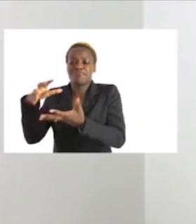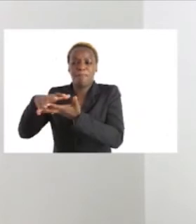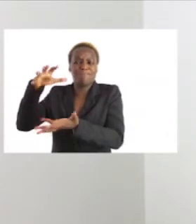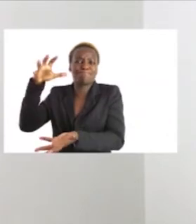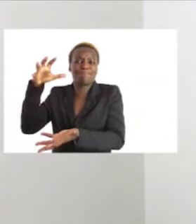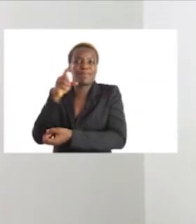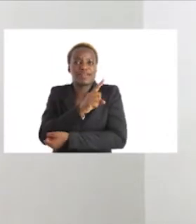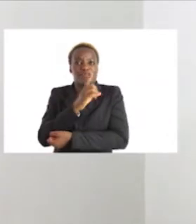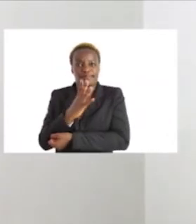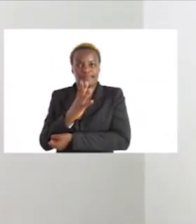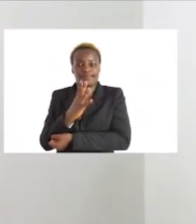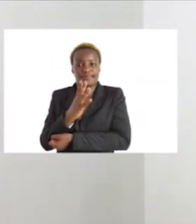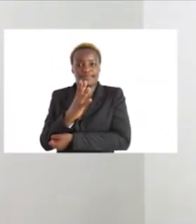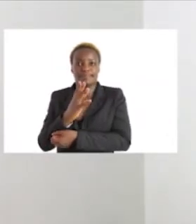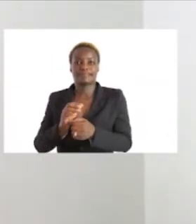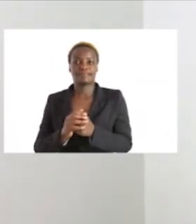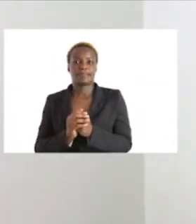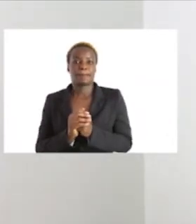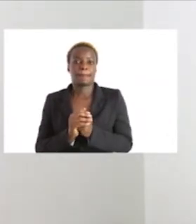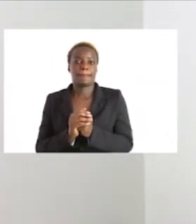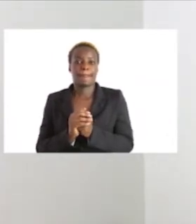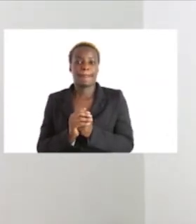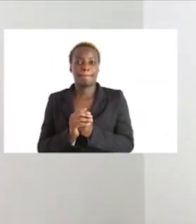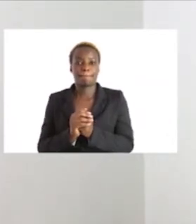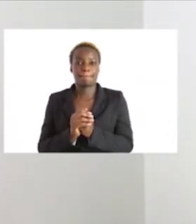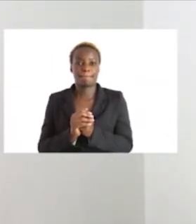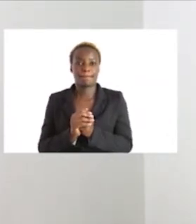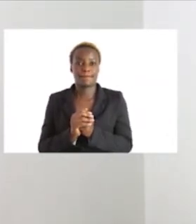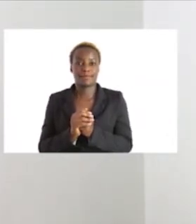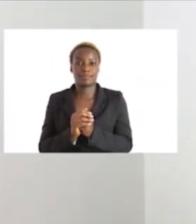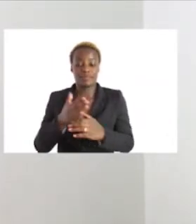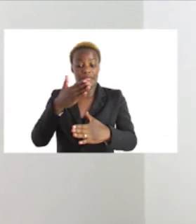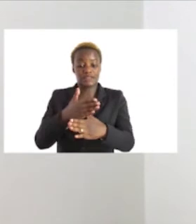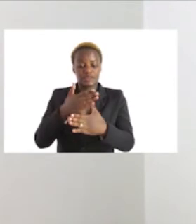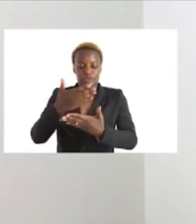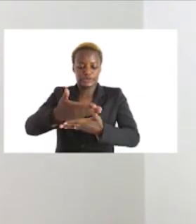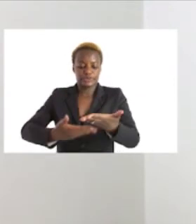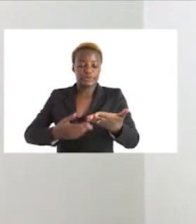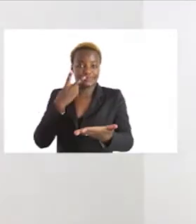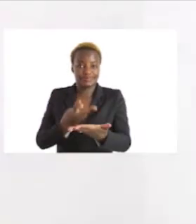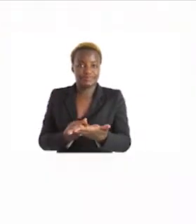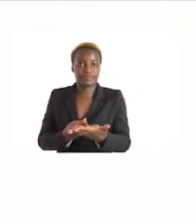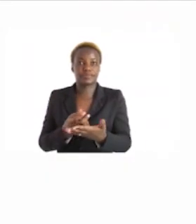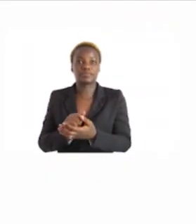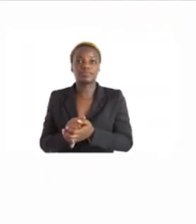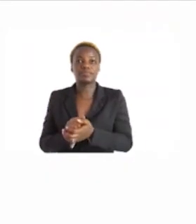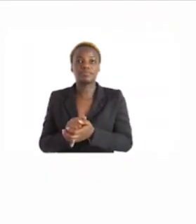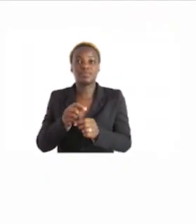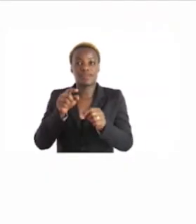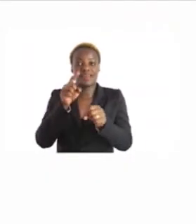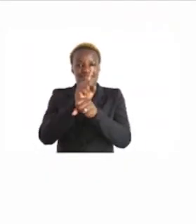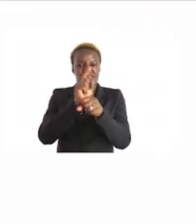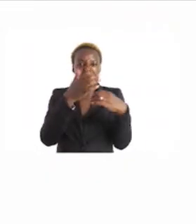also compare the numbers. Now, let's quickly look on our worksheet. The first one has been done for